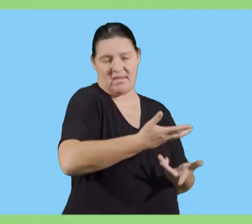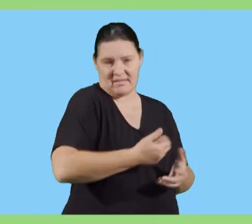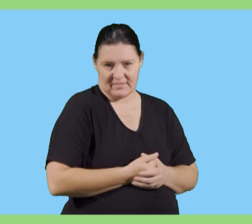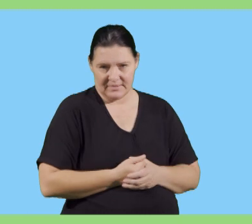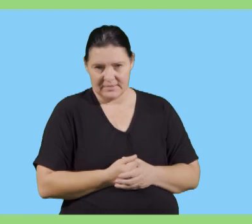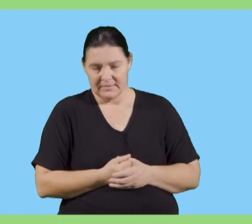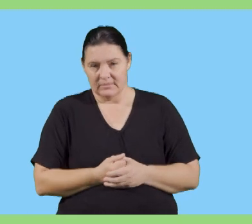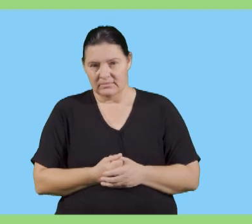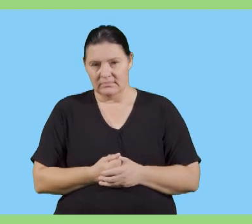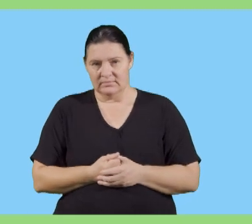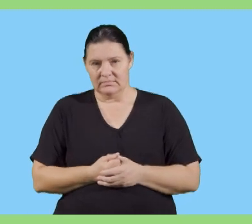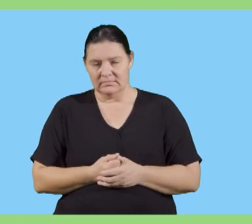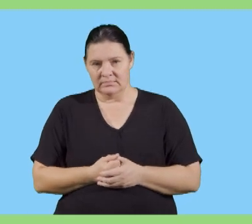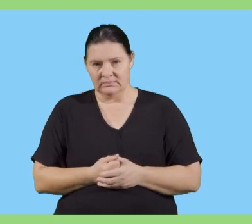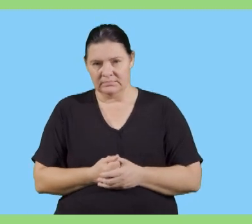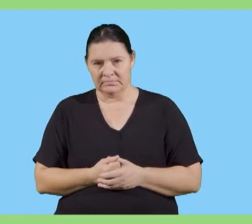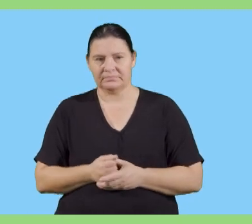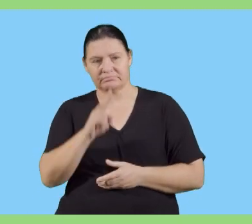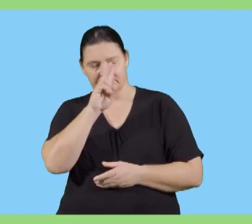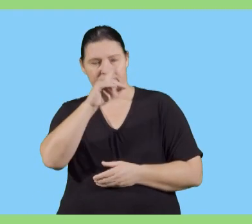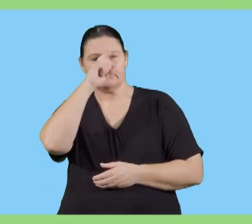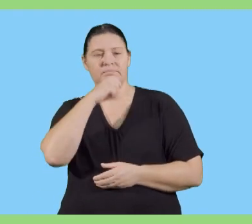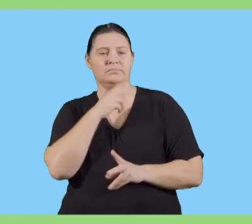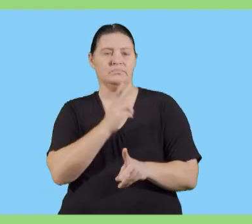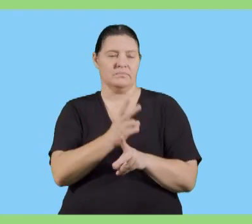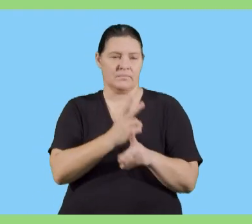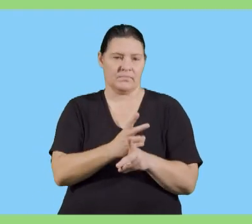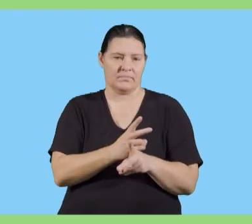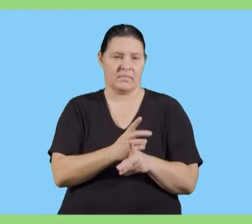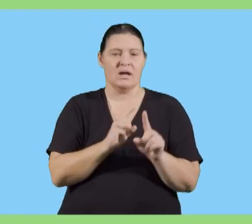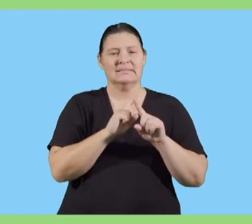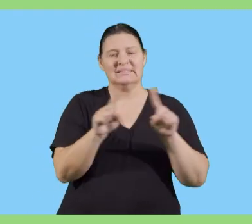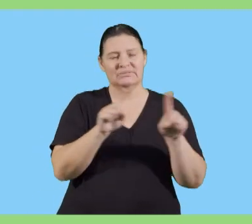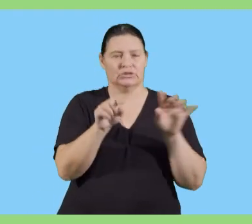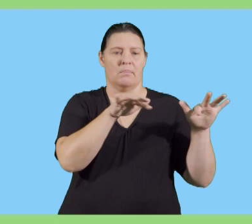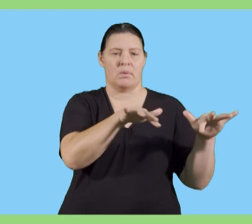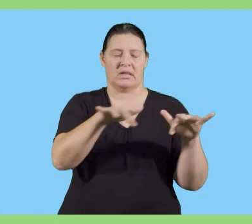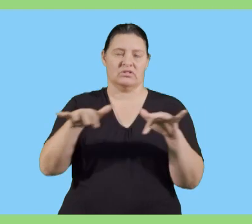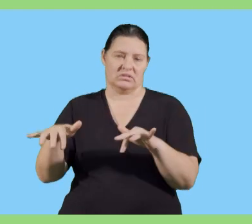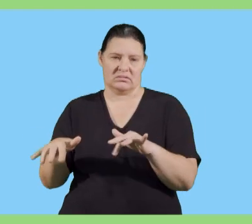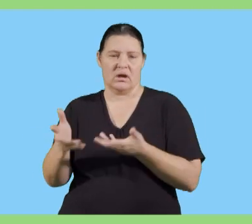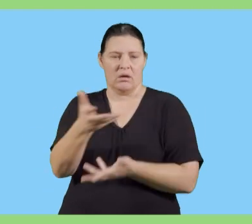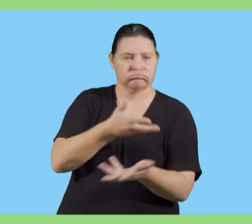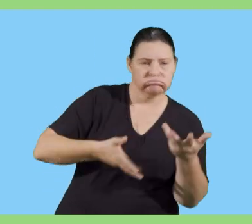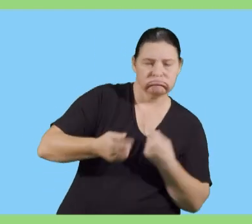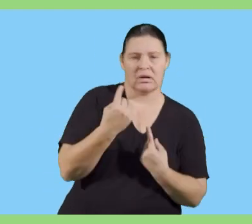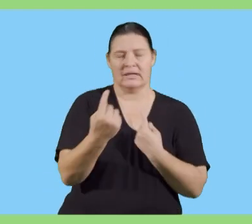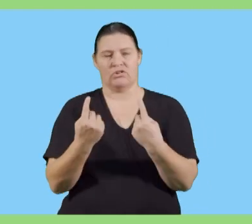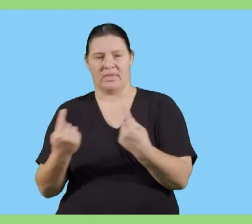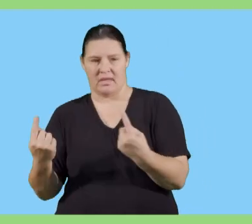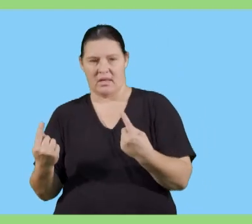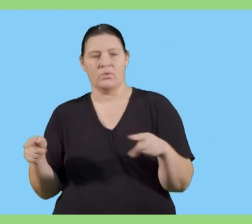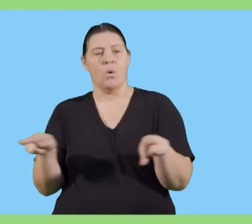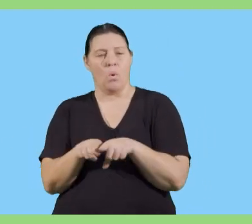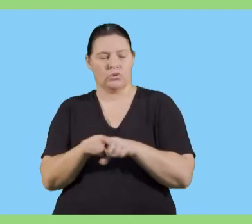that are interacting with one another and their environment. Now we are going to look at the last concept of our lesson, which